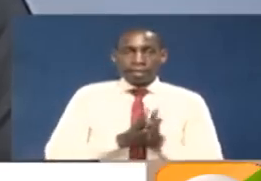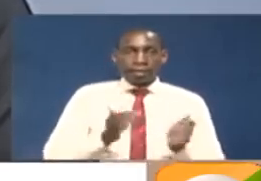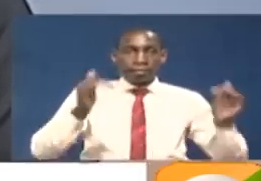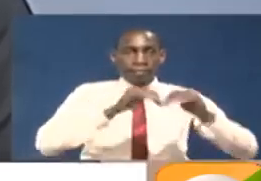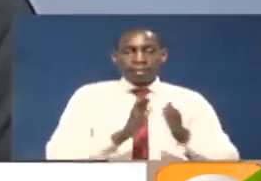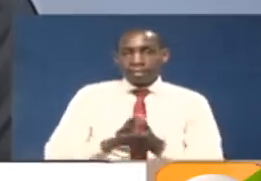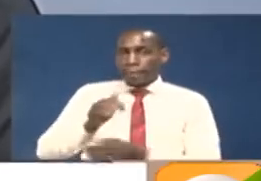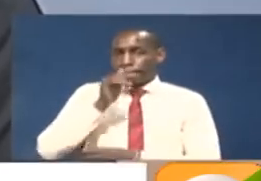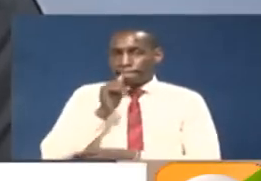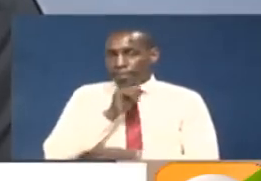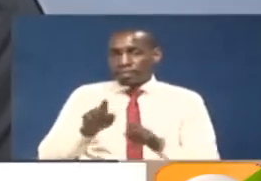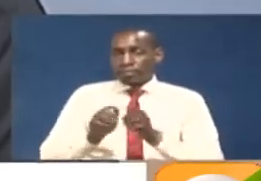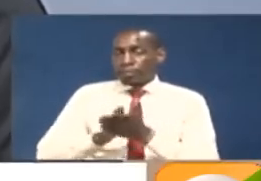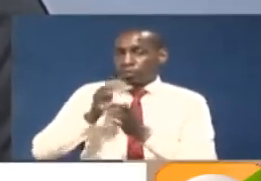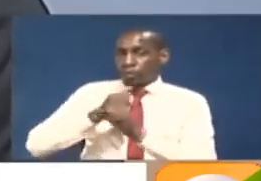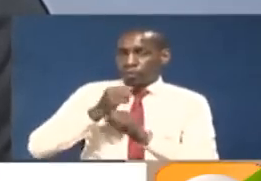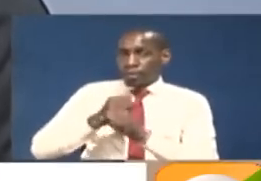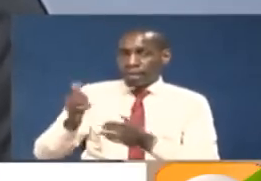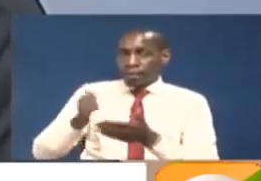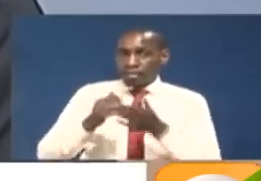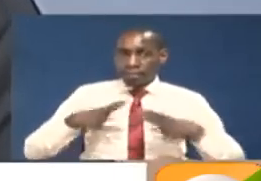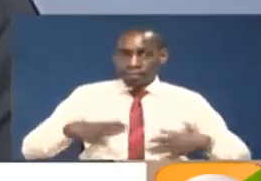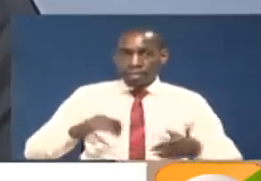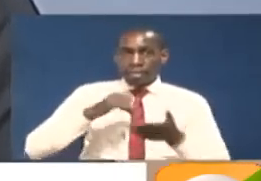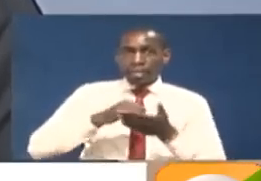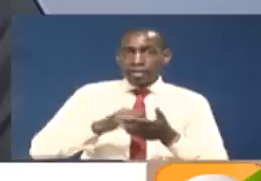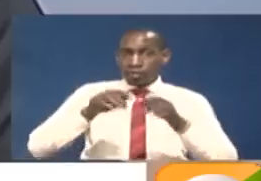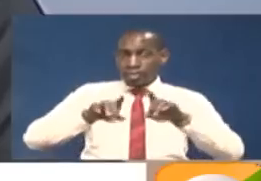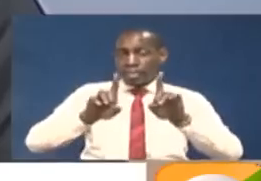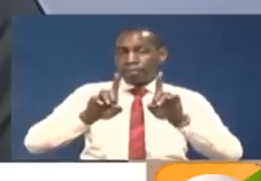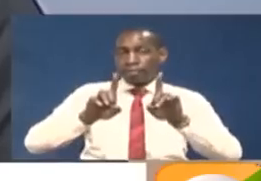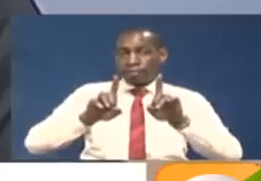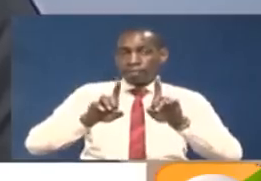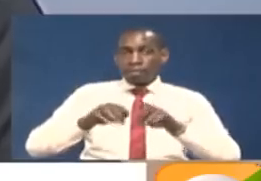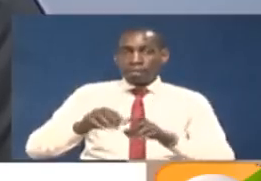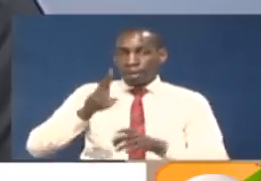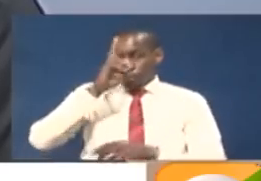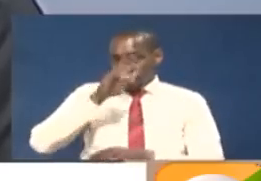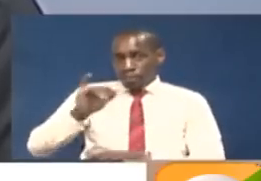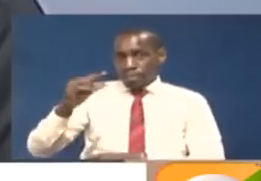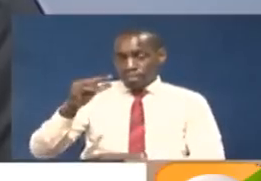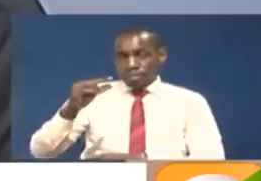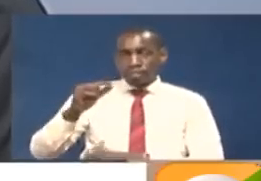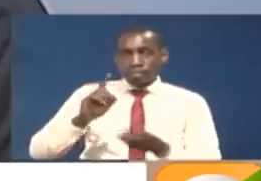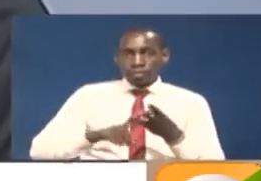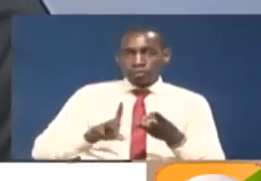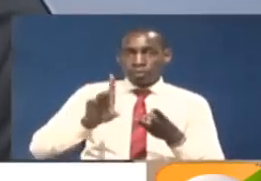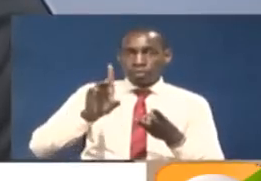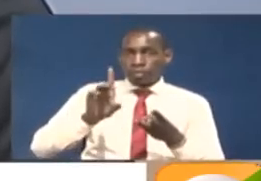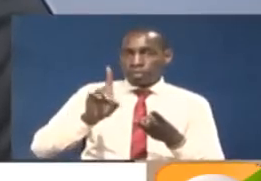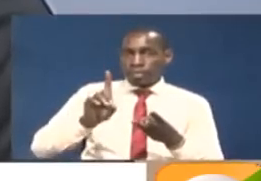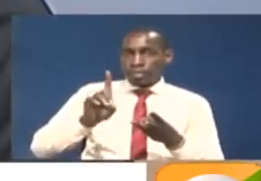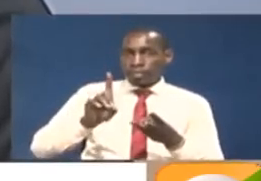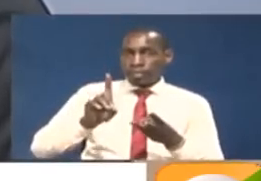where quietly and diligently, appointed persons that include yourself, the police inspector general, the director of